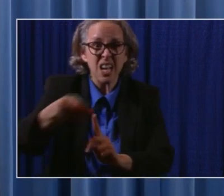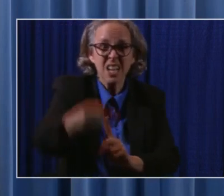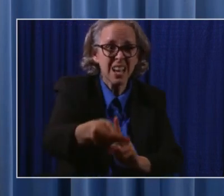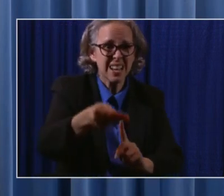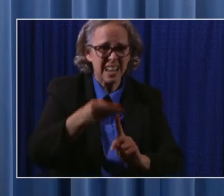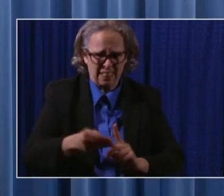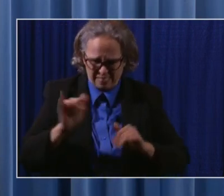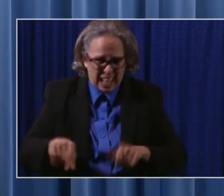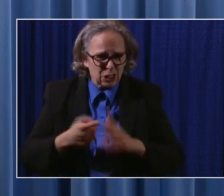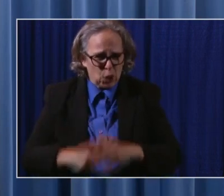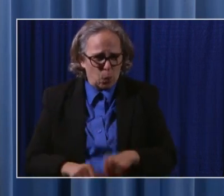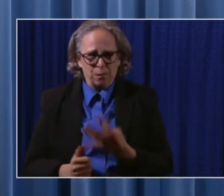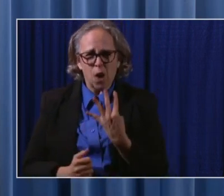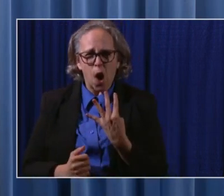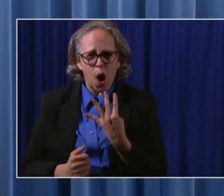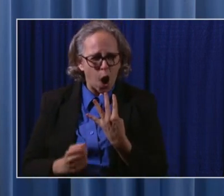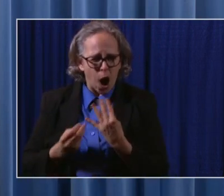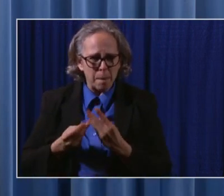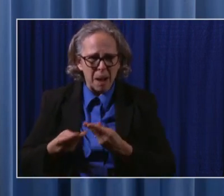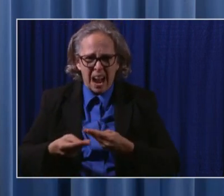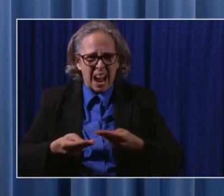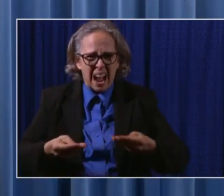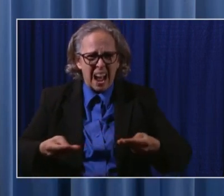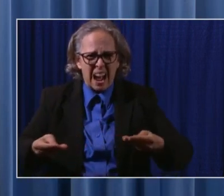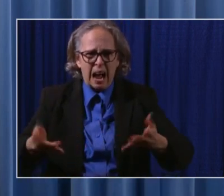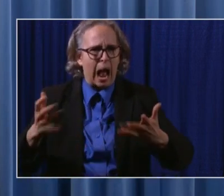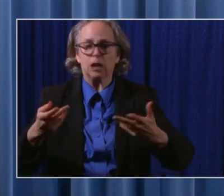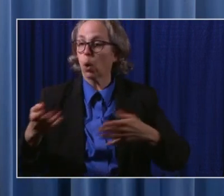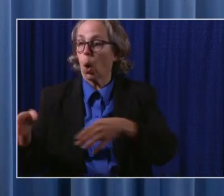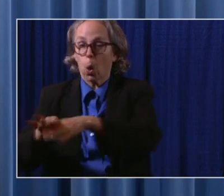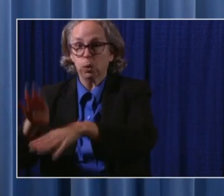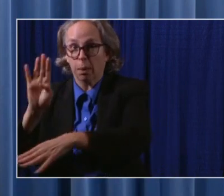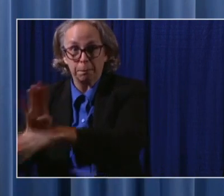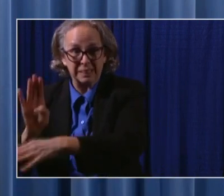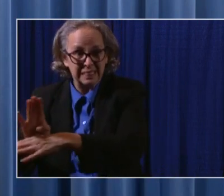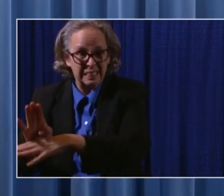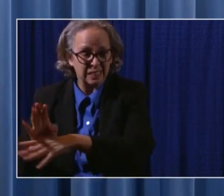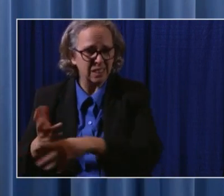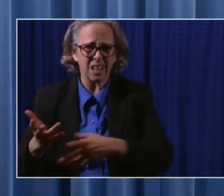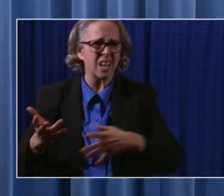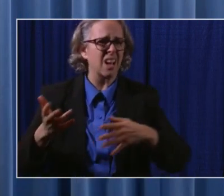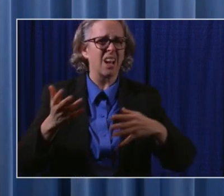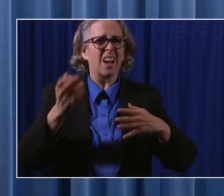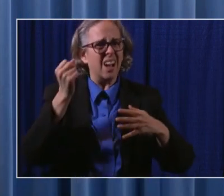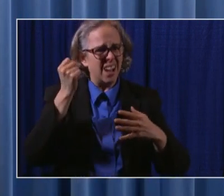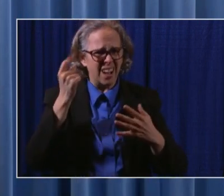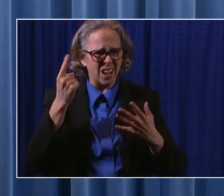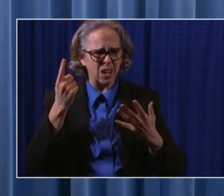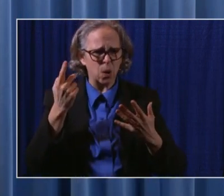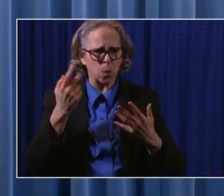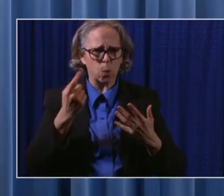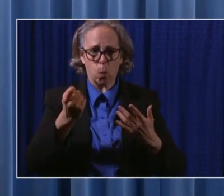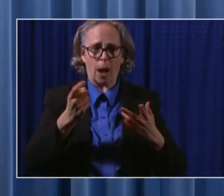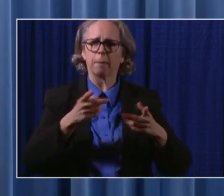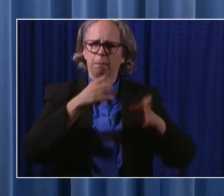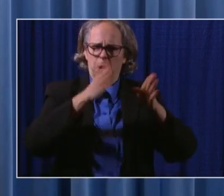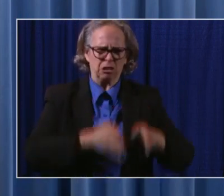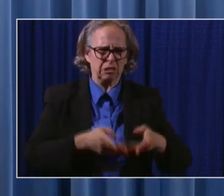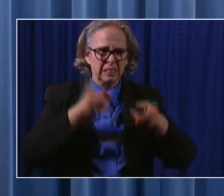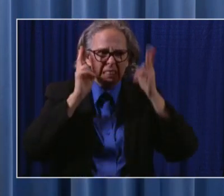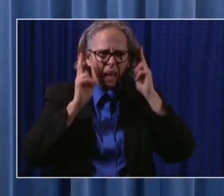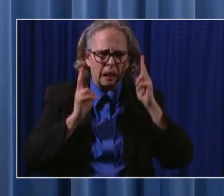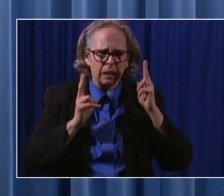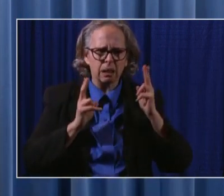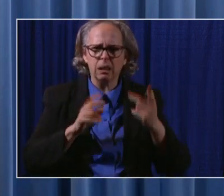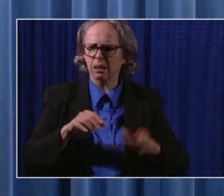to temporarily close so that the other stylists who worked the salon could quarantine. Luckily, since they wore their masks,